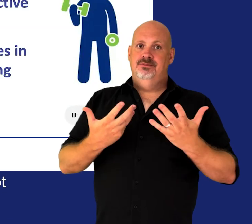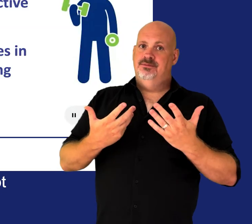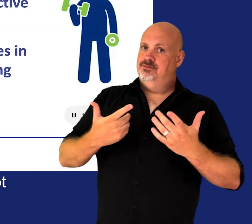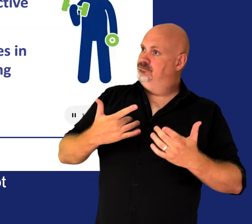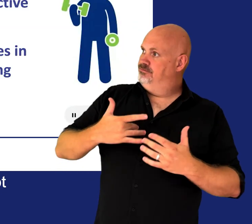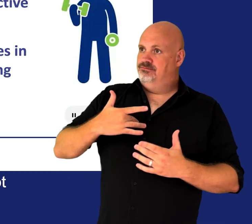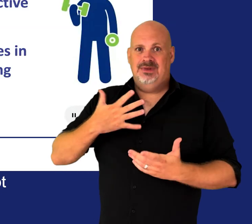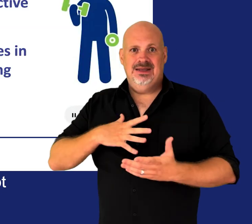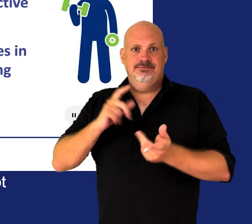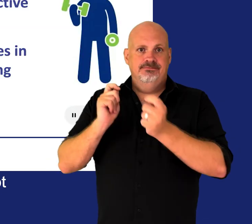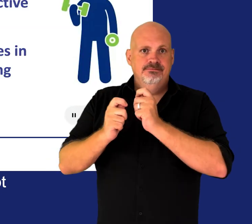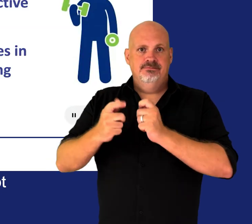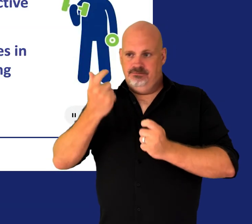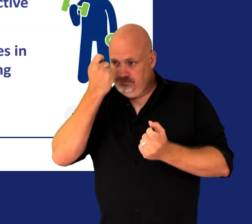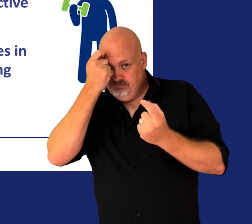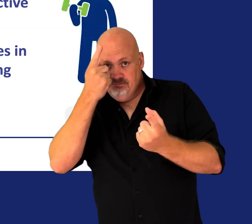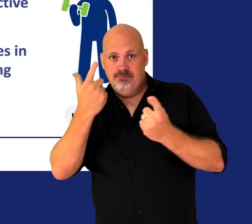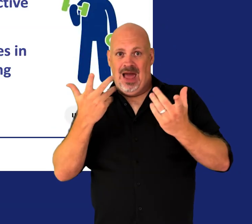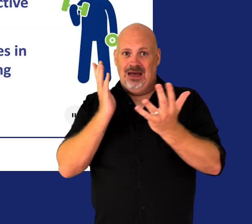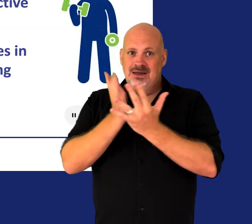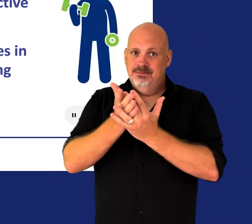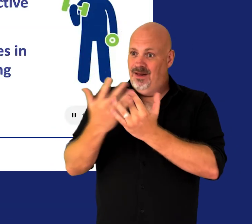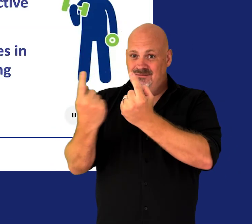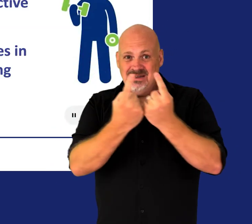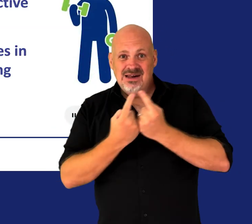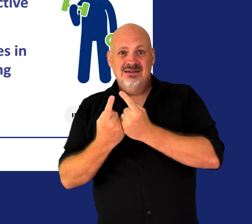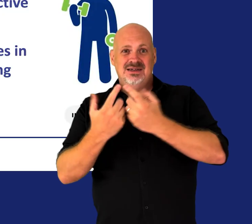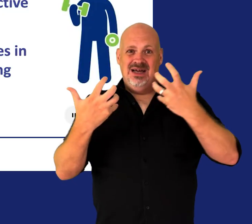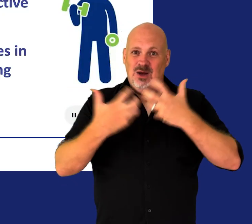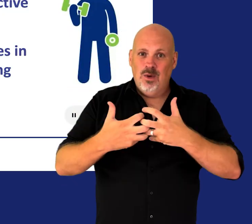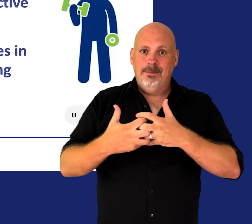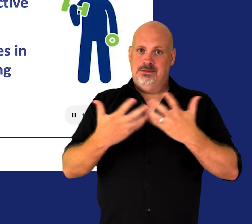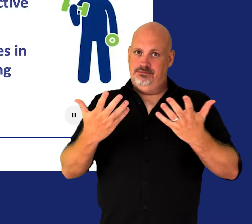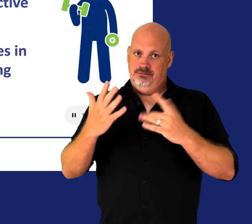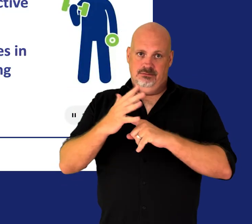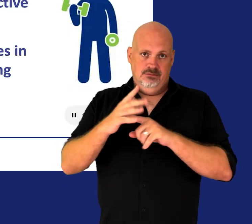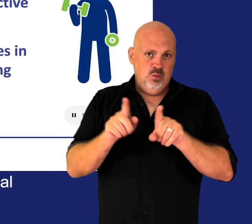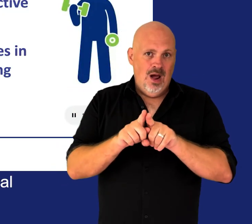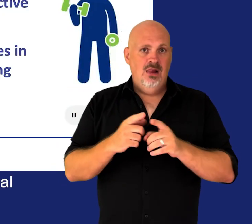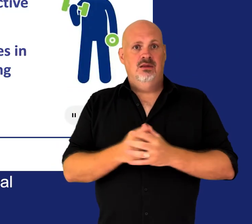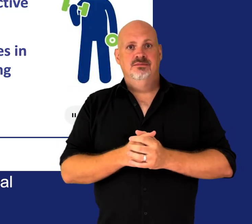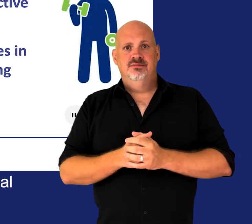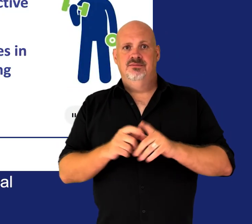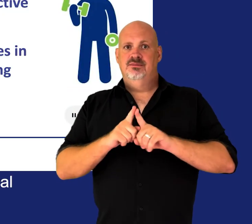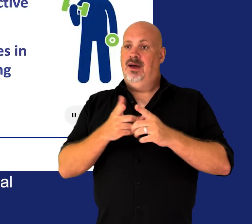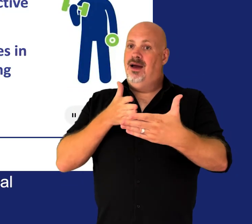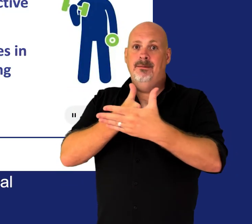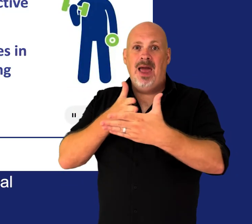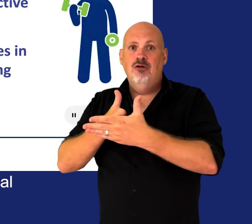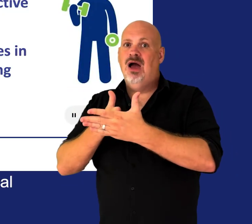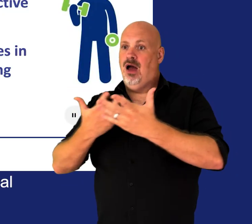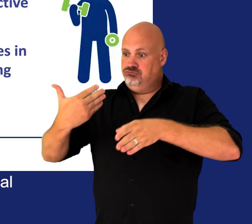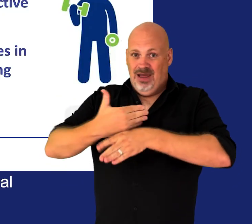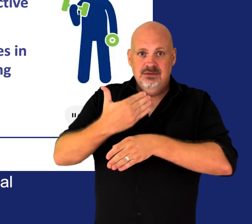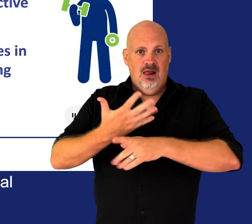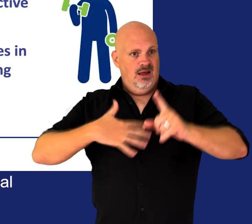be flexible in activity delivery, as much as the accessibility of facilities and equipment and overcoming many of the practical